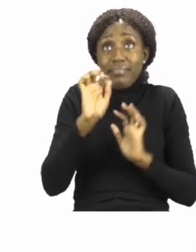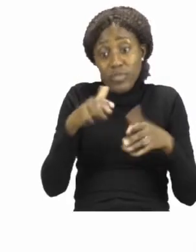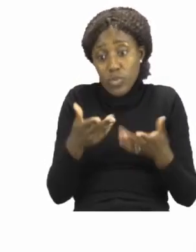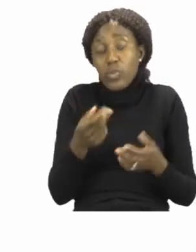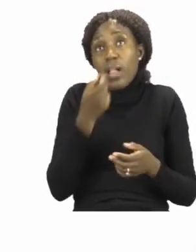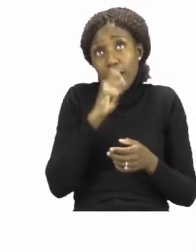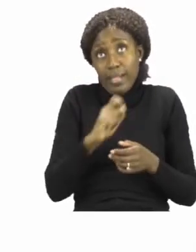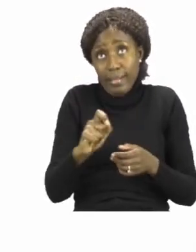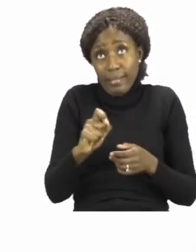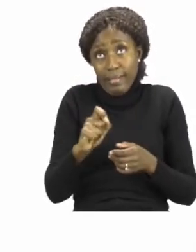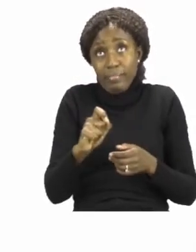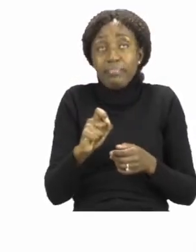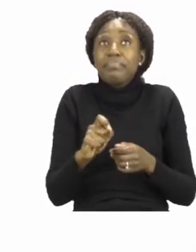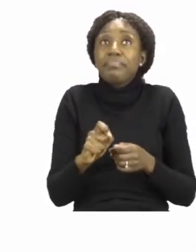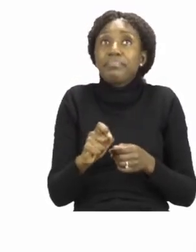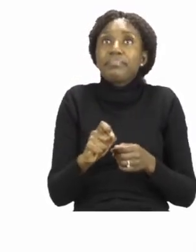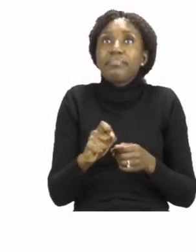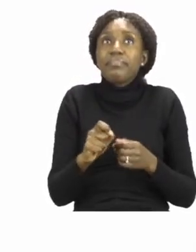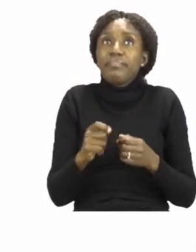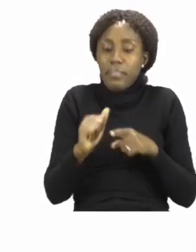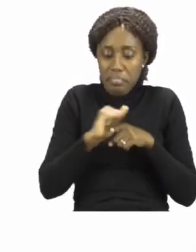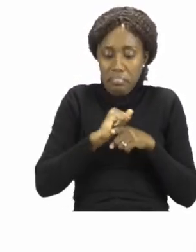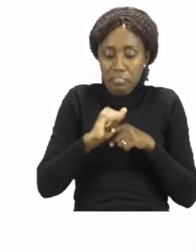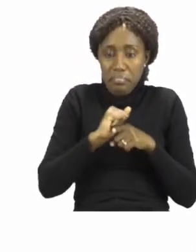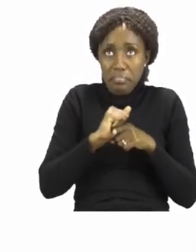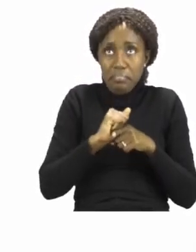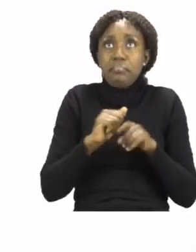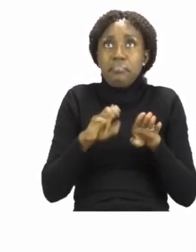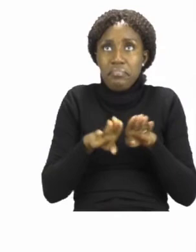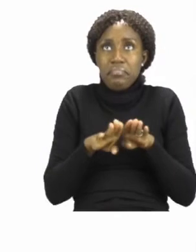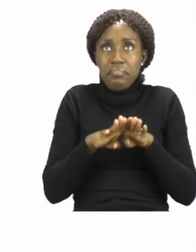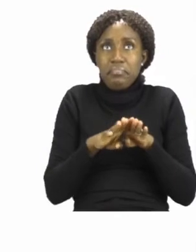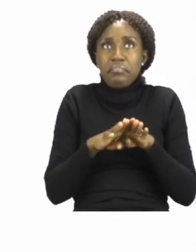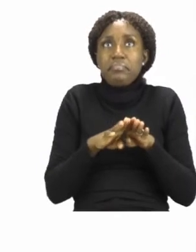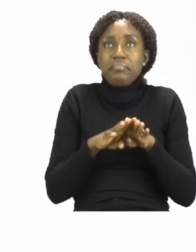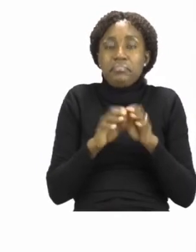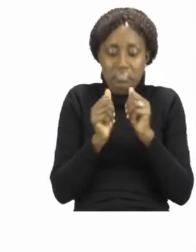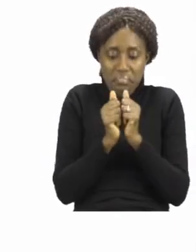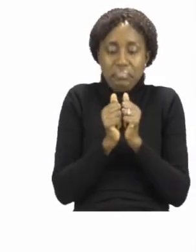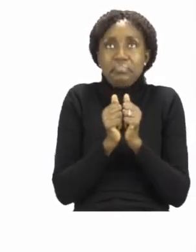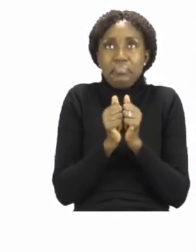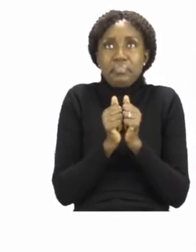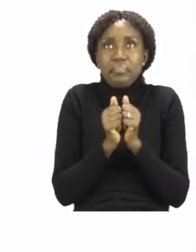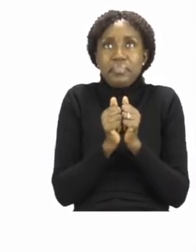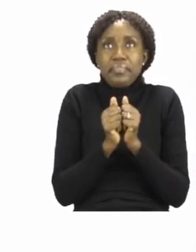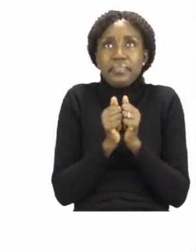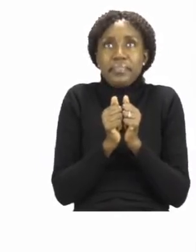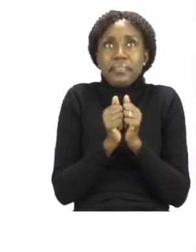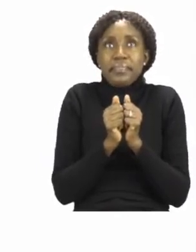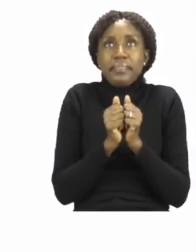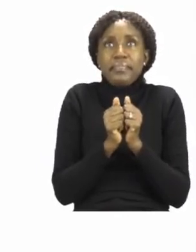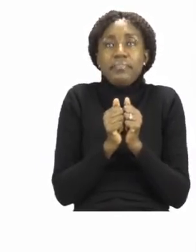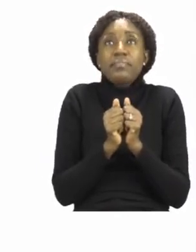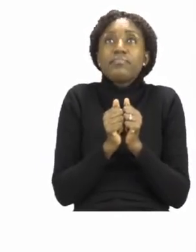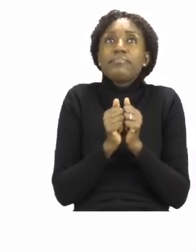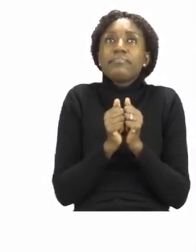and let's draw the patterns together together it's always nice